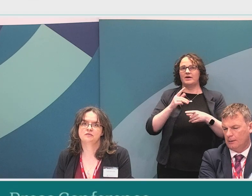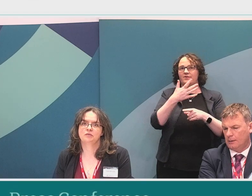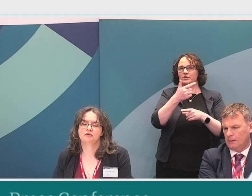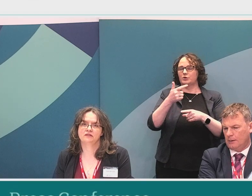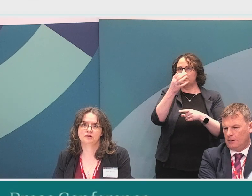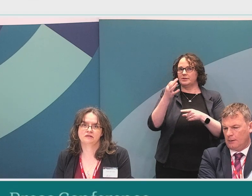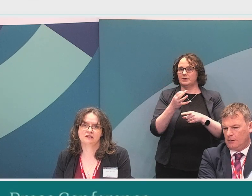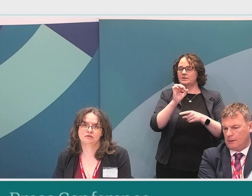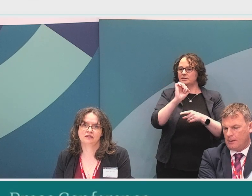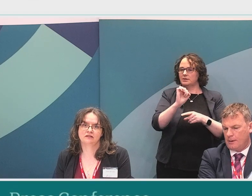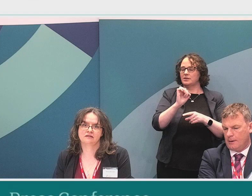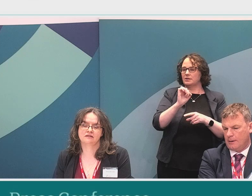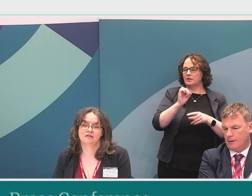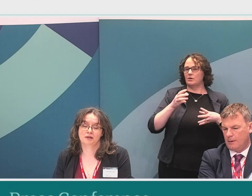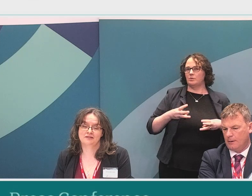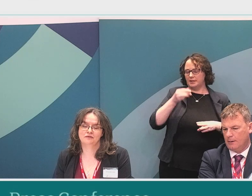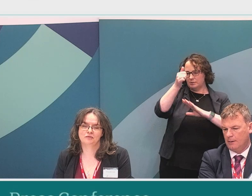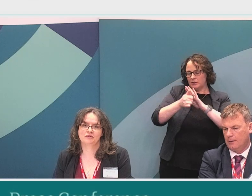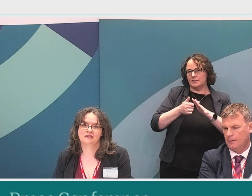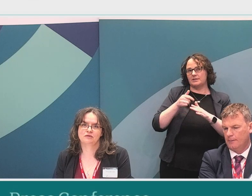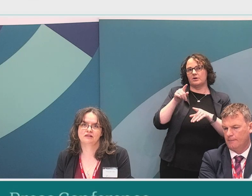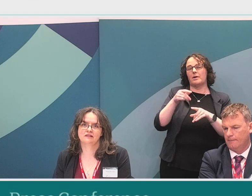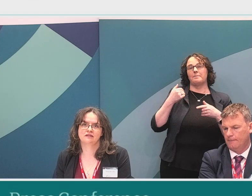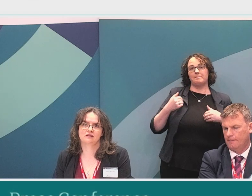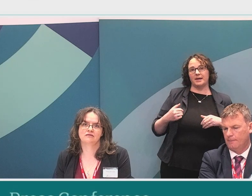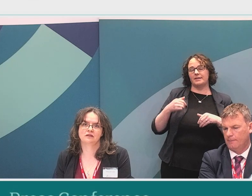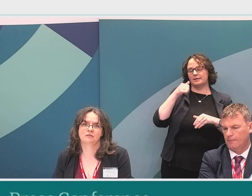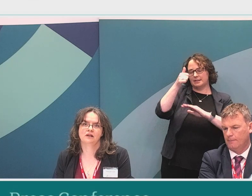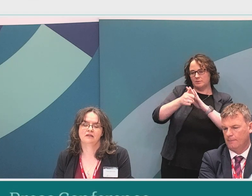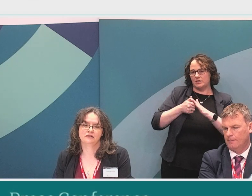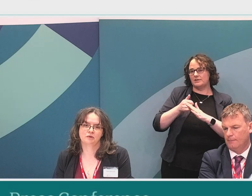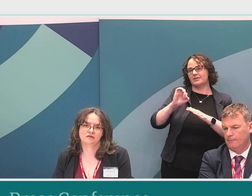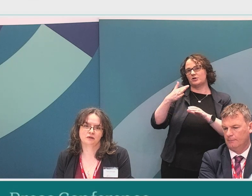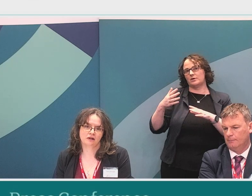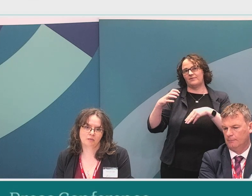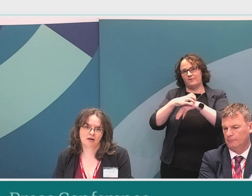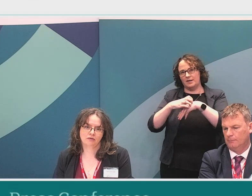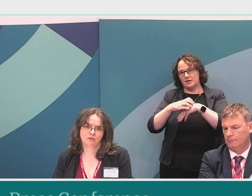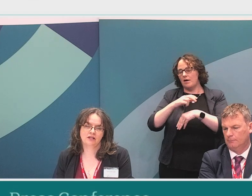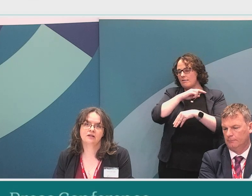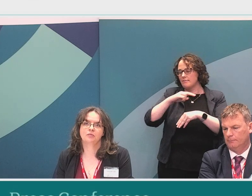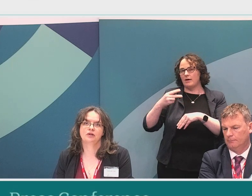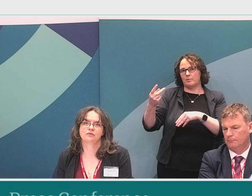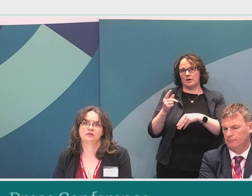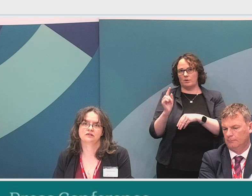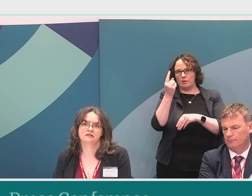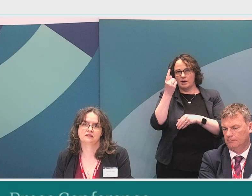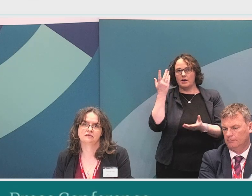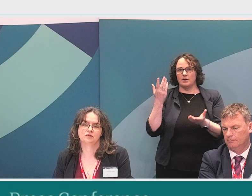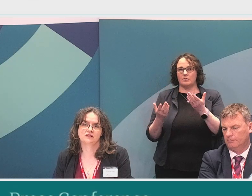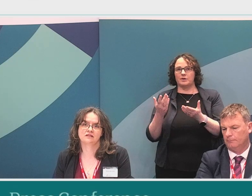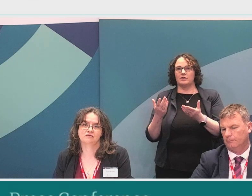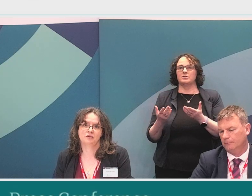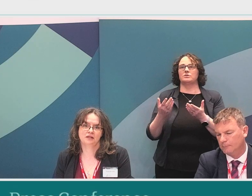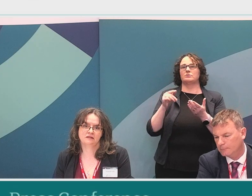52% of people who've experienced sexual violence, of males who've experienced sexual violence in their lifetime, have experienced it with a non-partner only, compared with